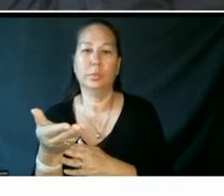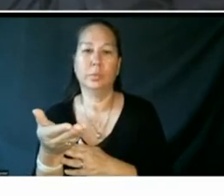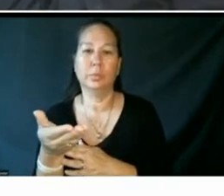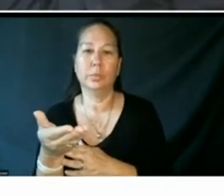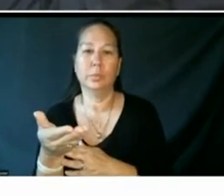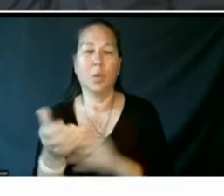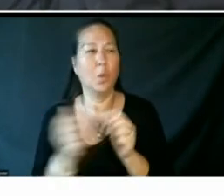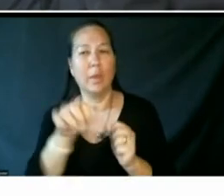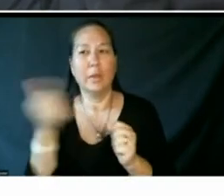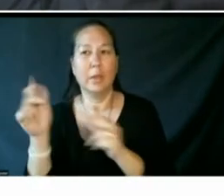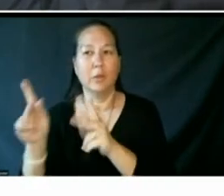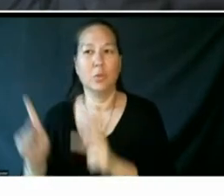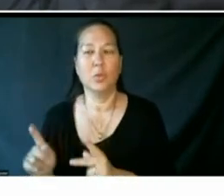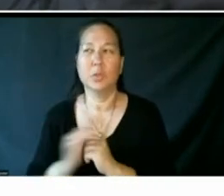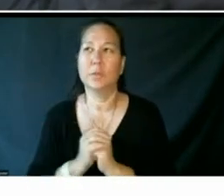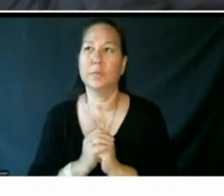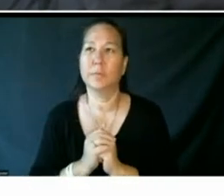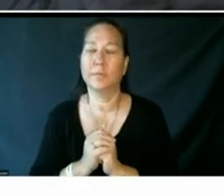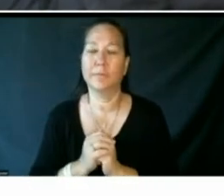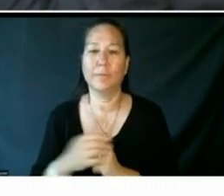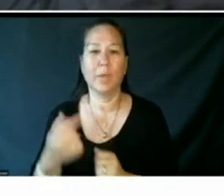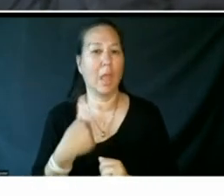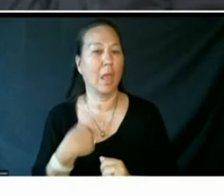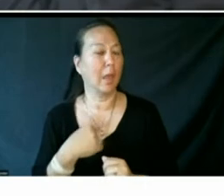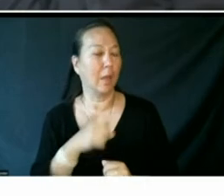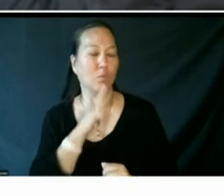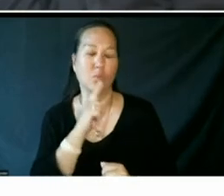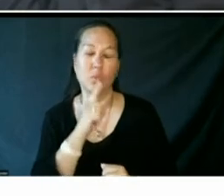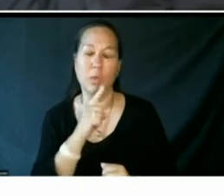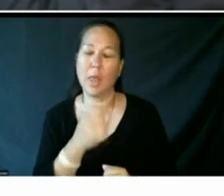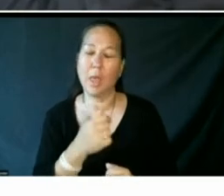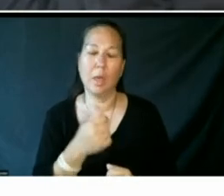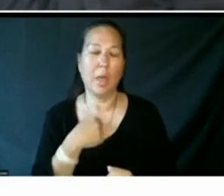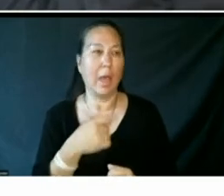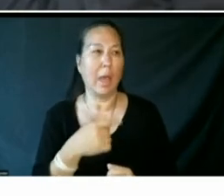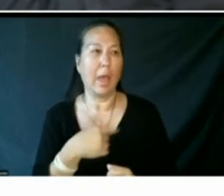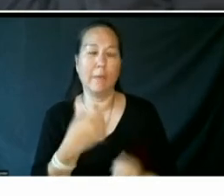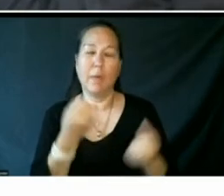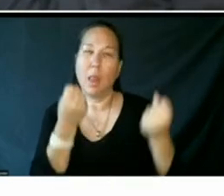I have a lot of admiration for him.